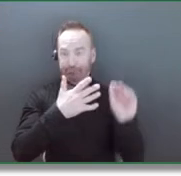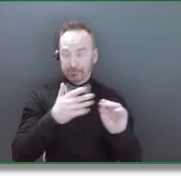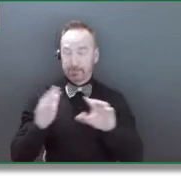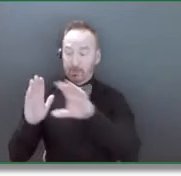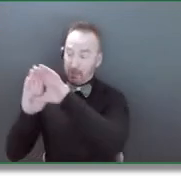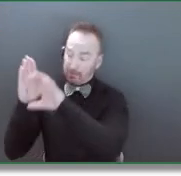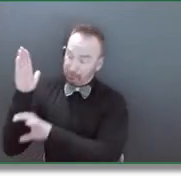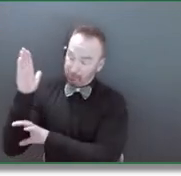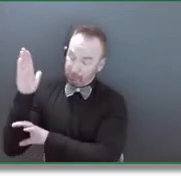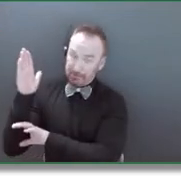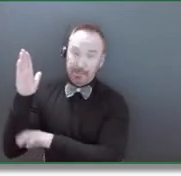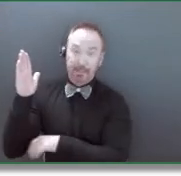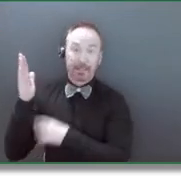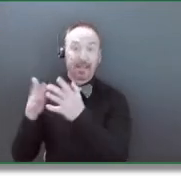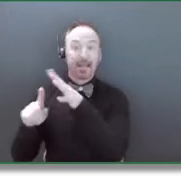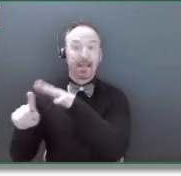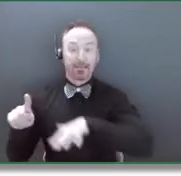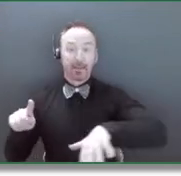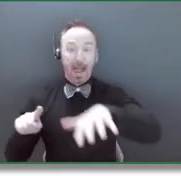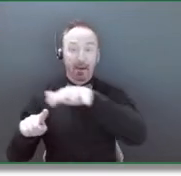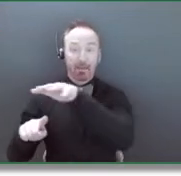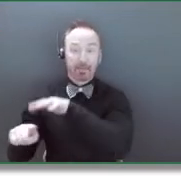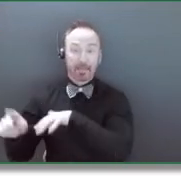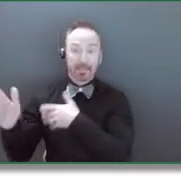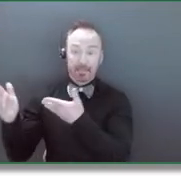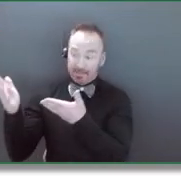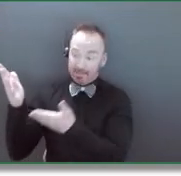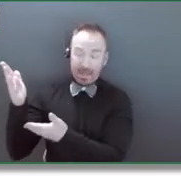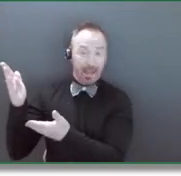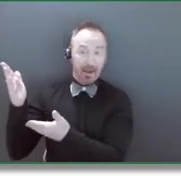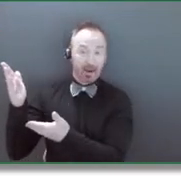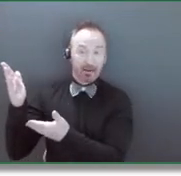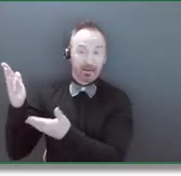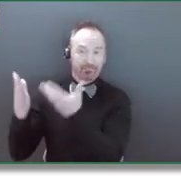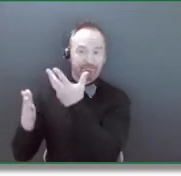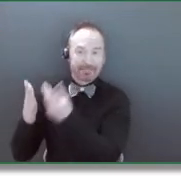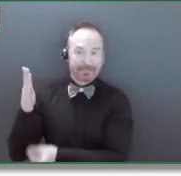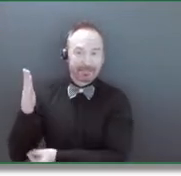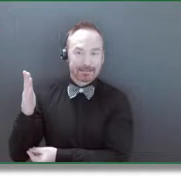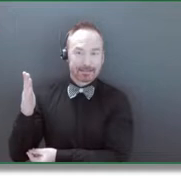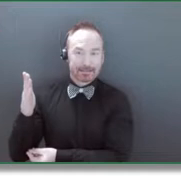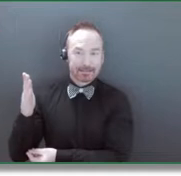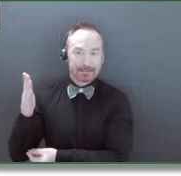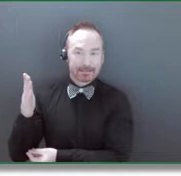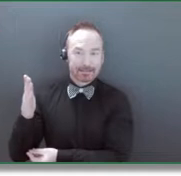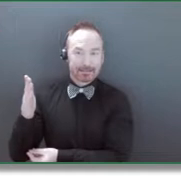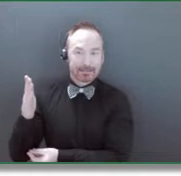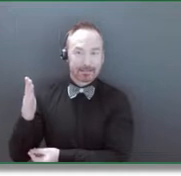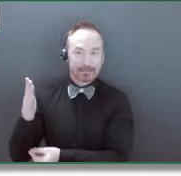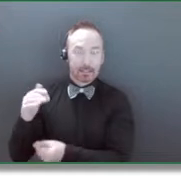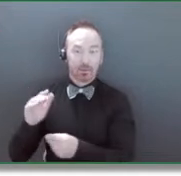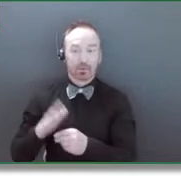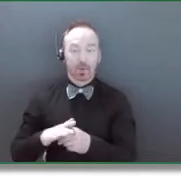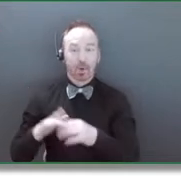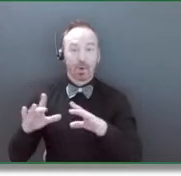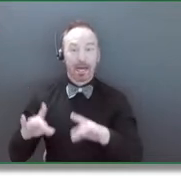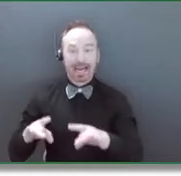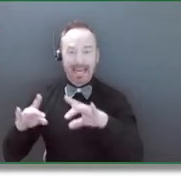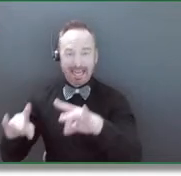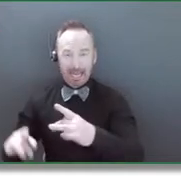the environment in Australia is dealt with largely under state, which is similar to